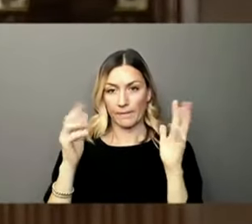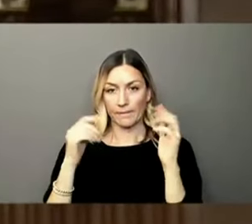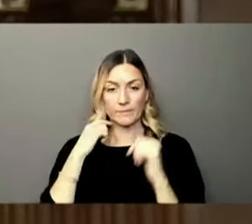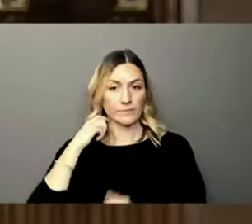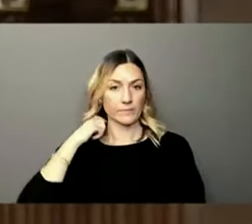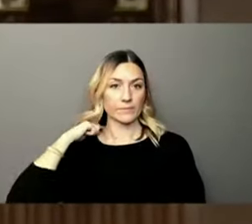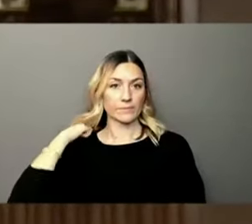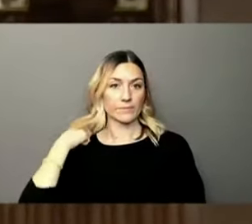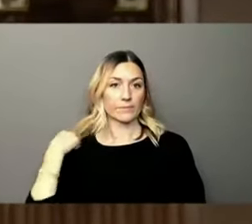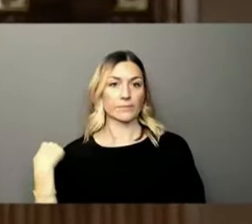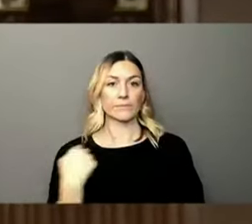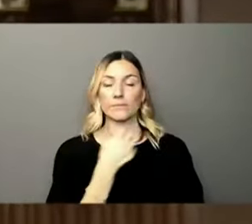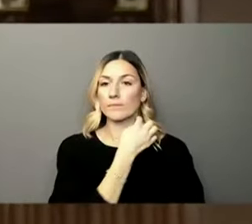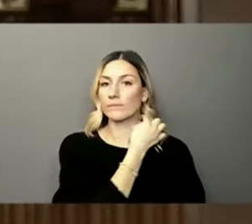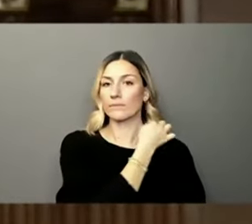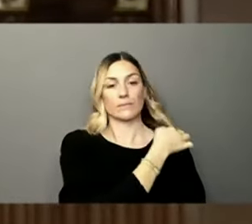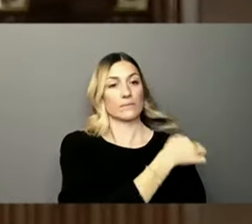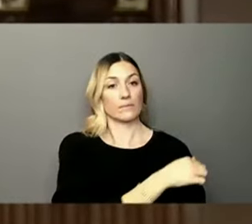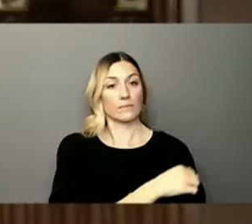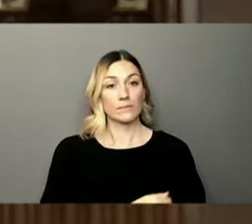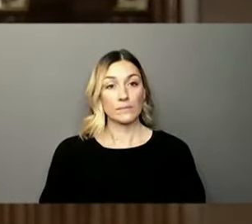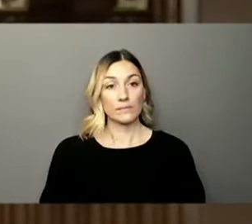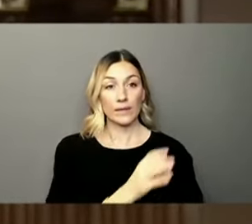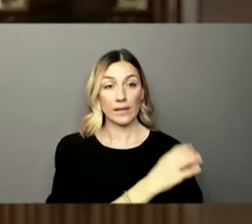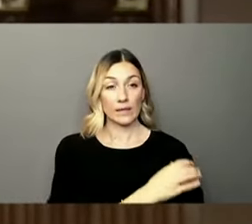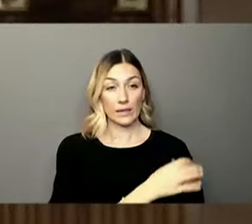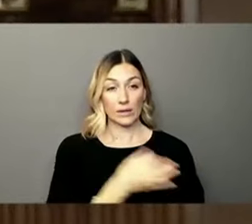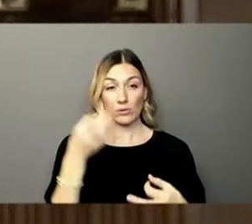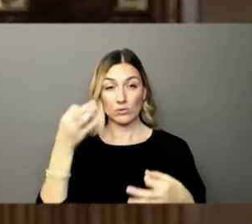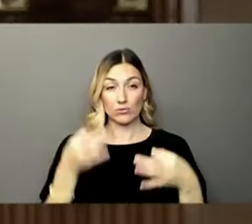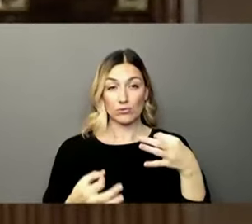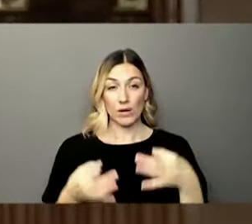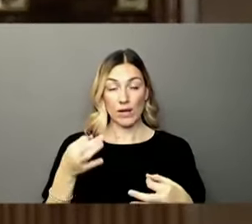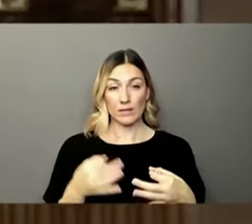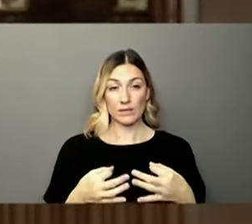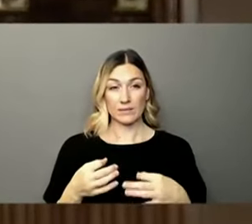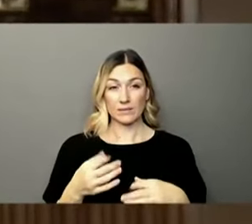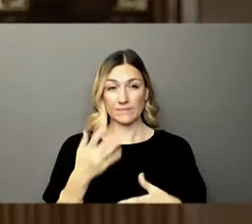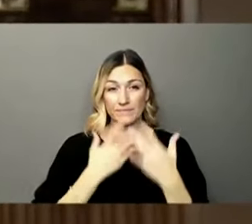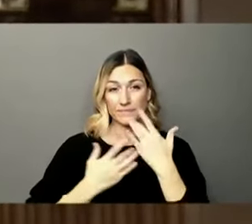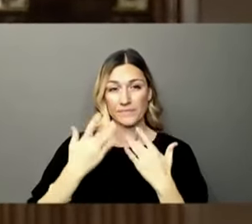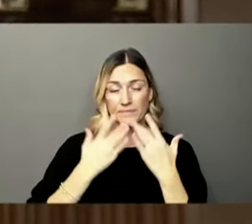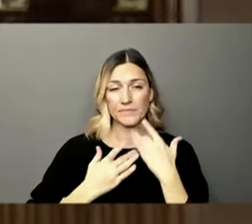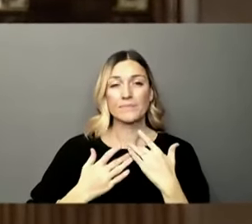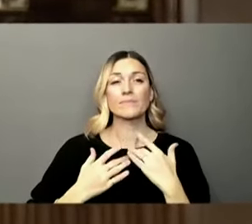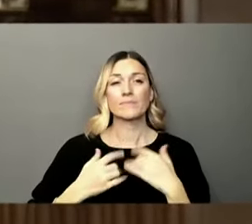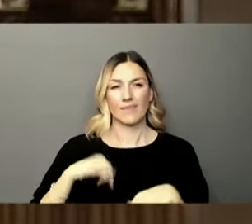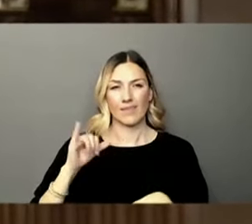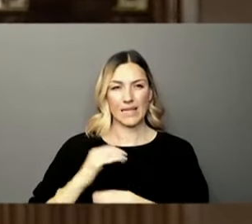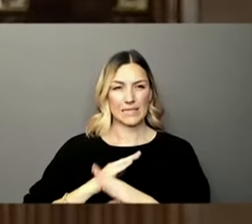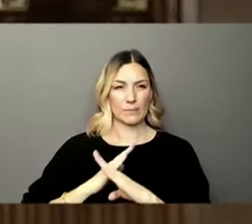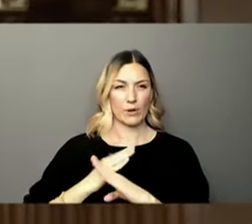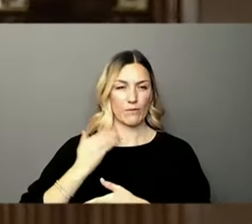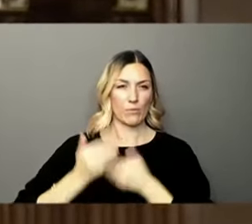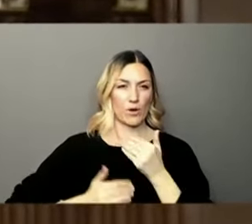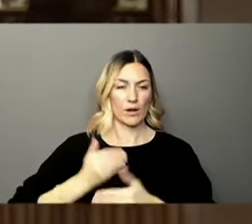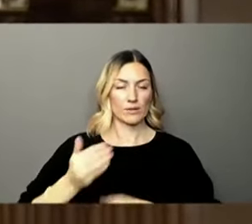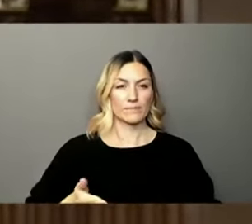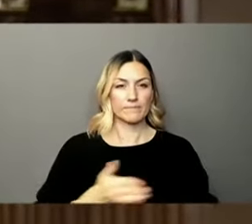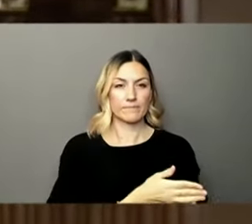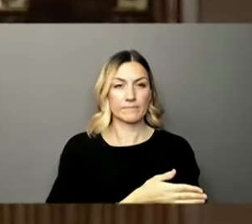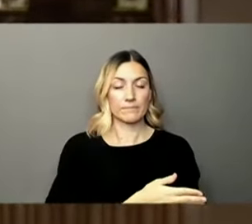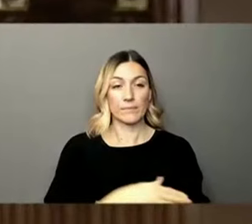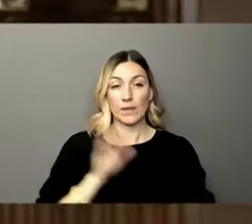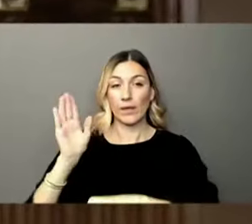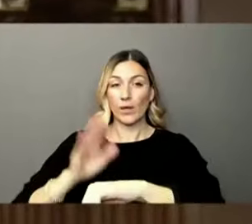The scarcity of clinical trials focusing on long COVID's underlying causes and treatments poses a barrier to progress. A call to actions by patients